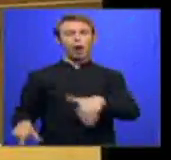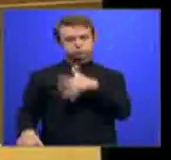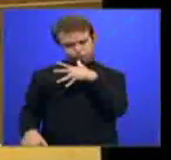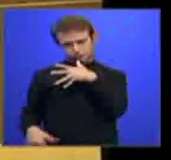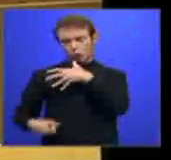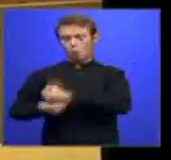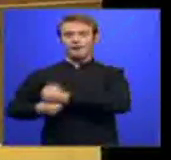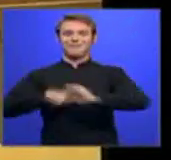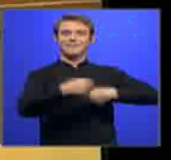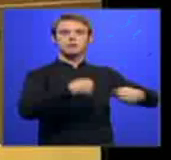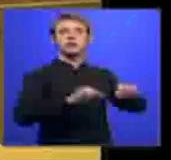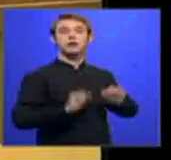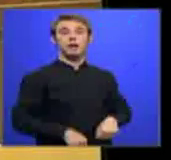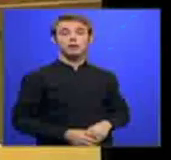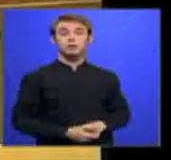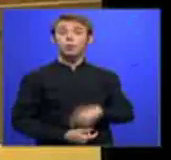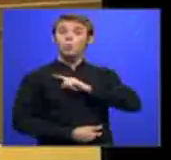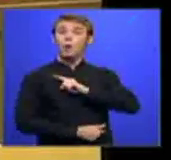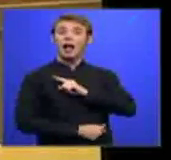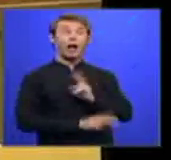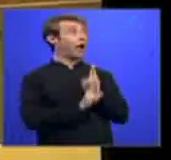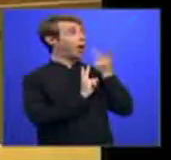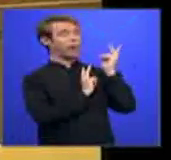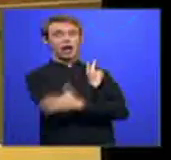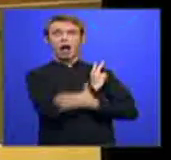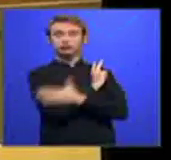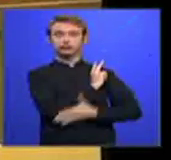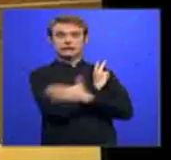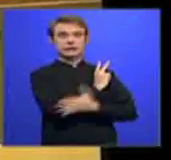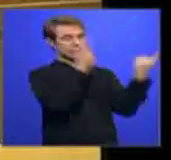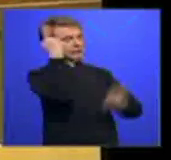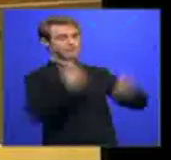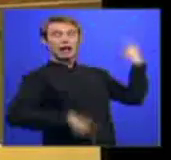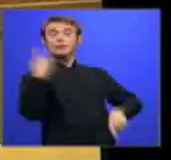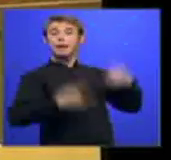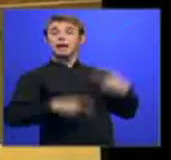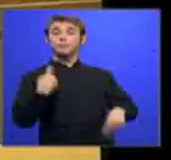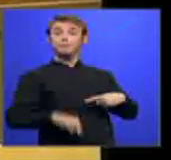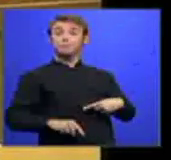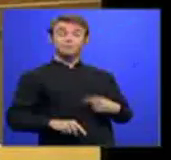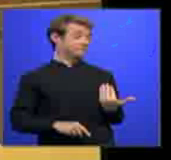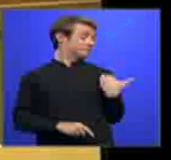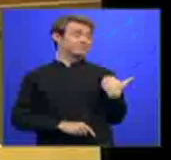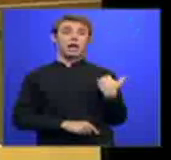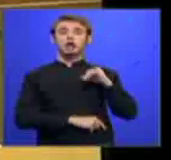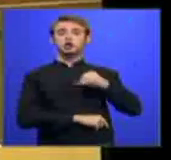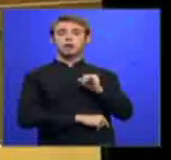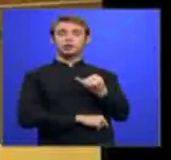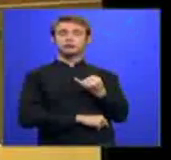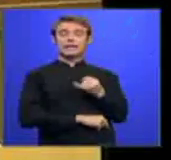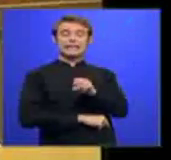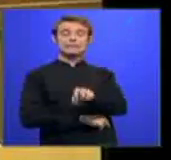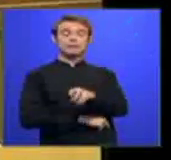Tourist arrivals grew at an impressive 10.7% between January and